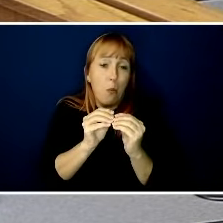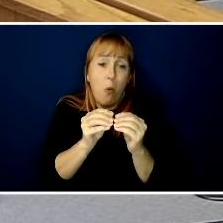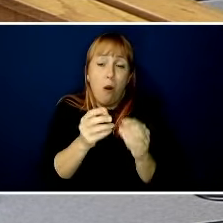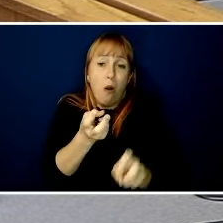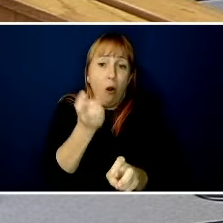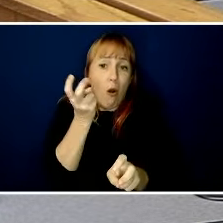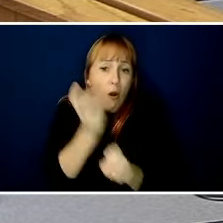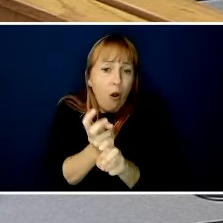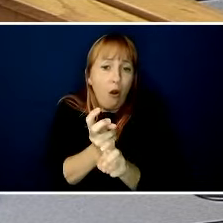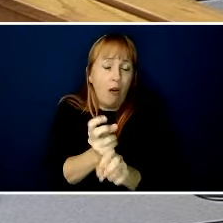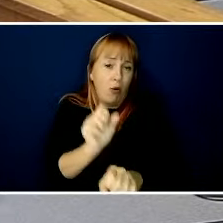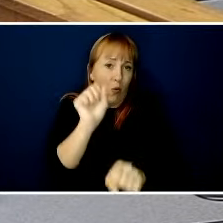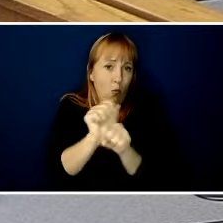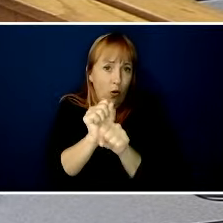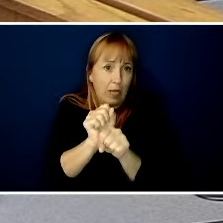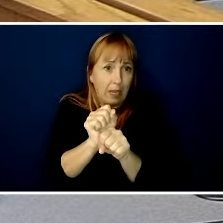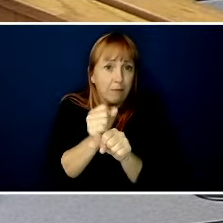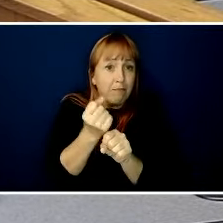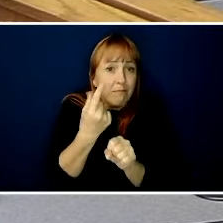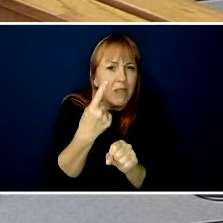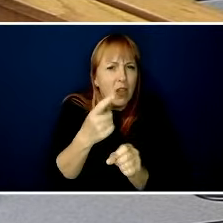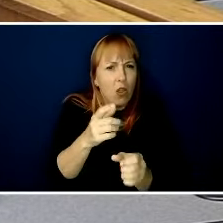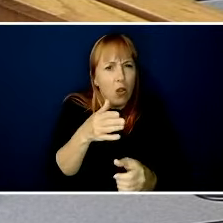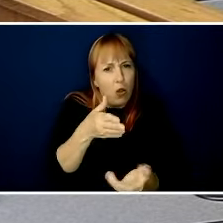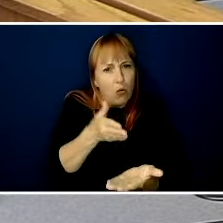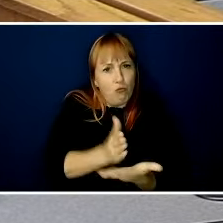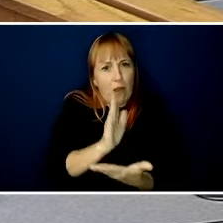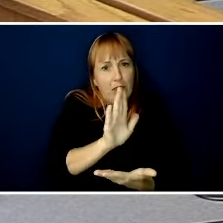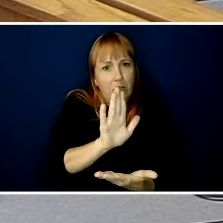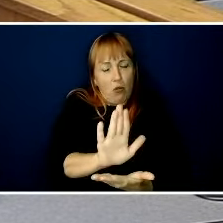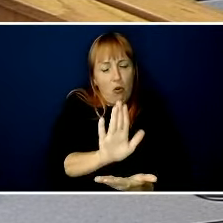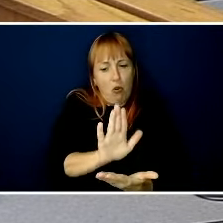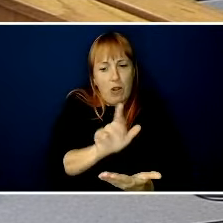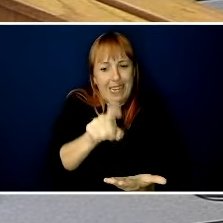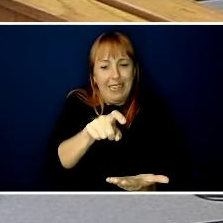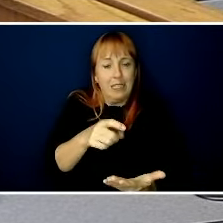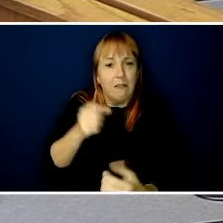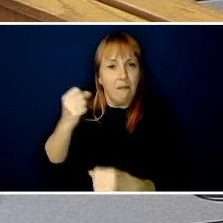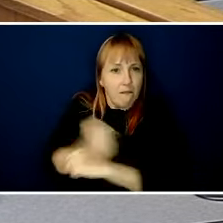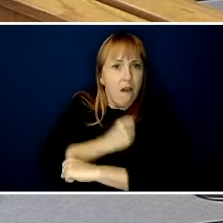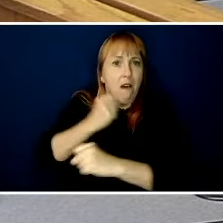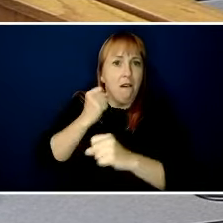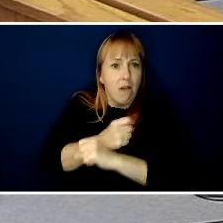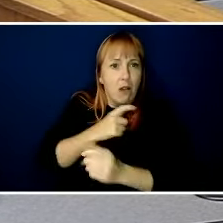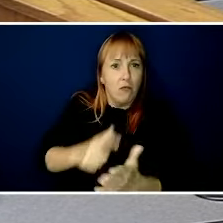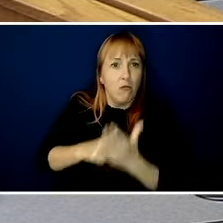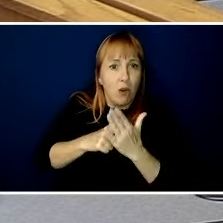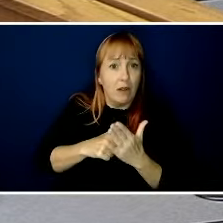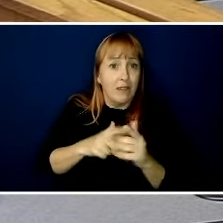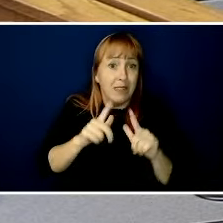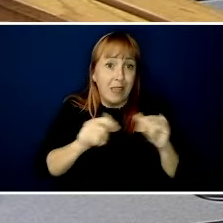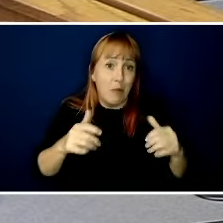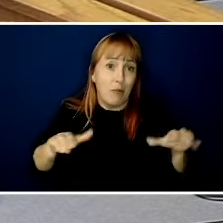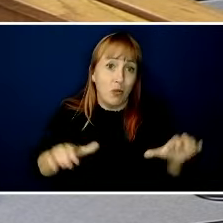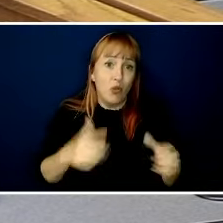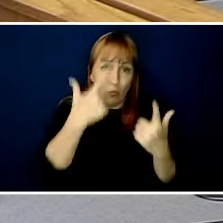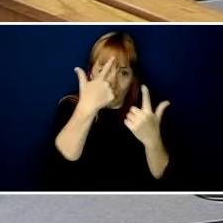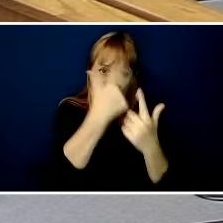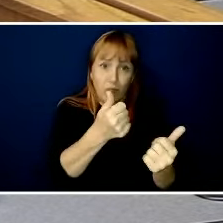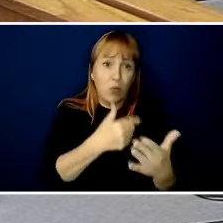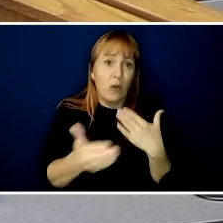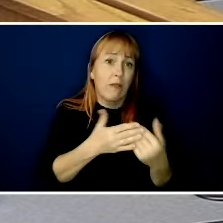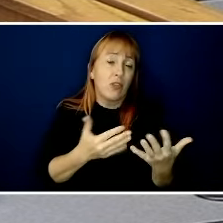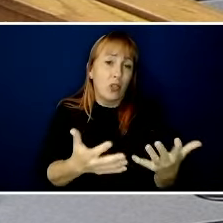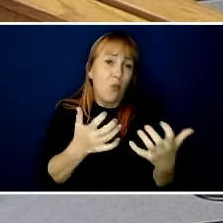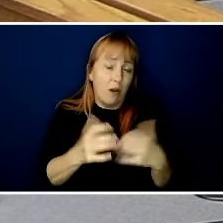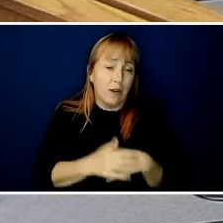to fight for what she needed and do what she wanted. So thank you. Thank